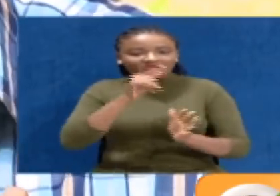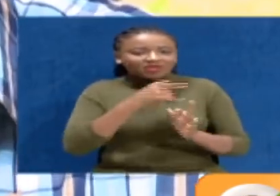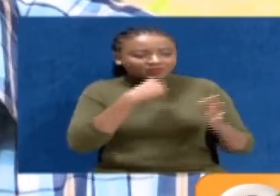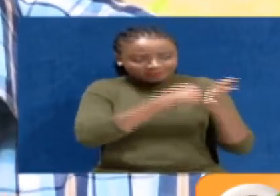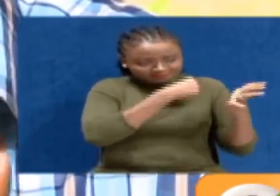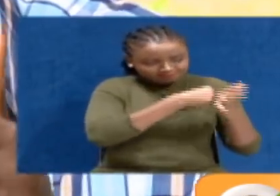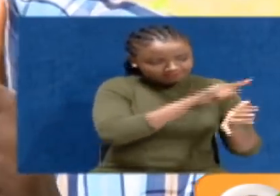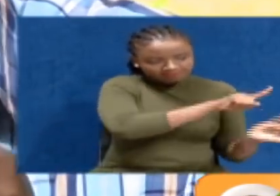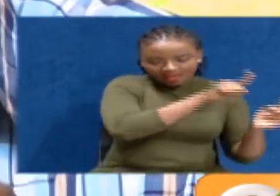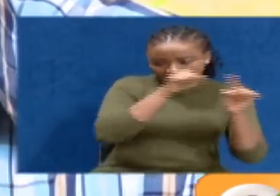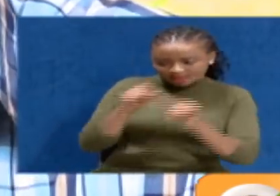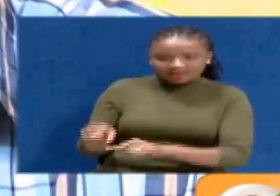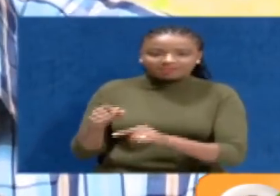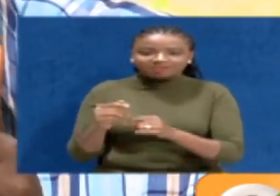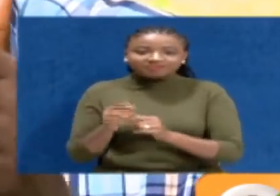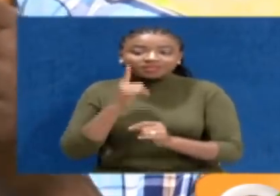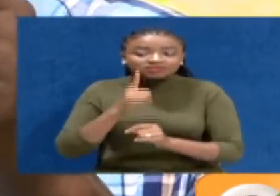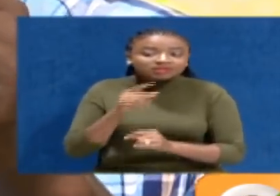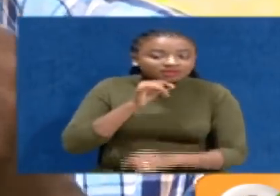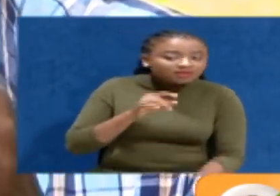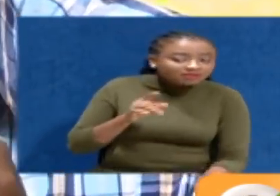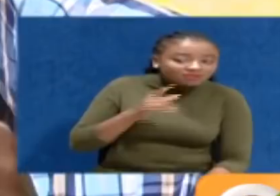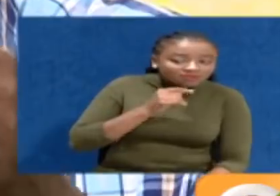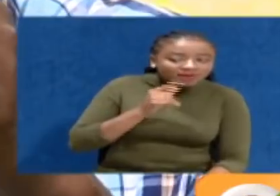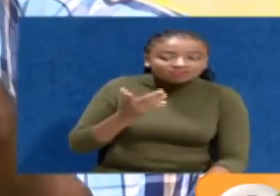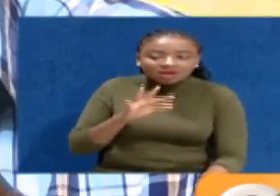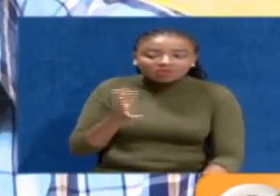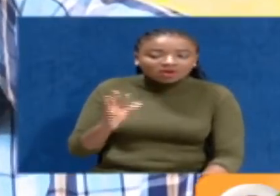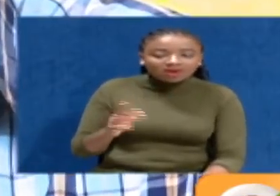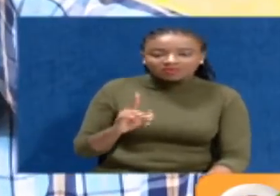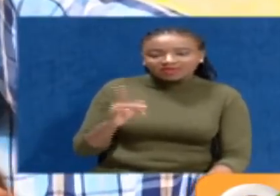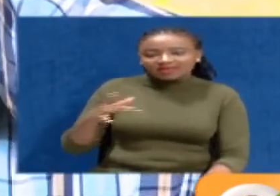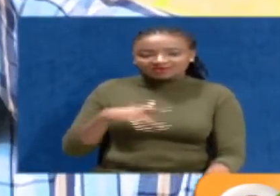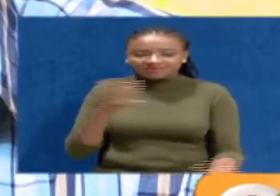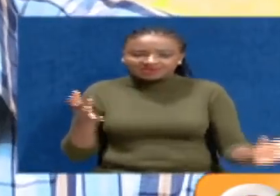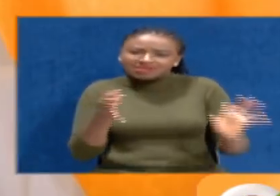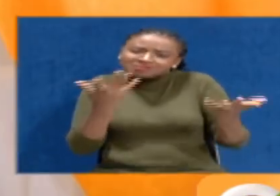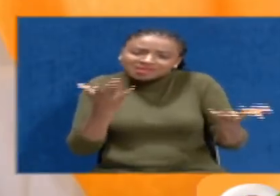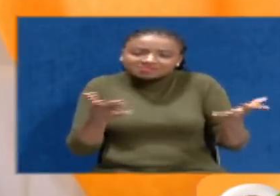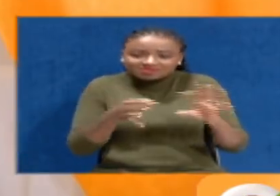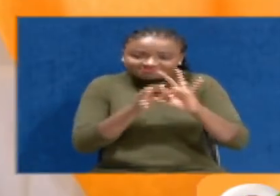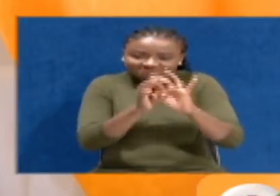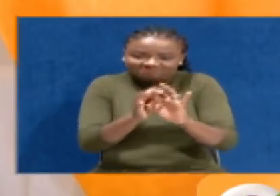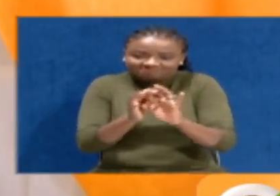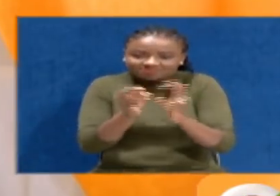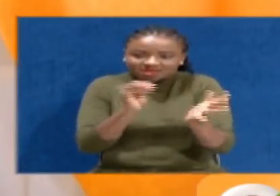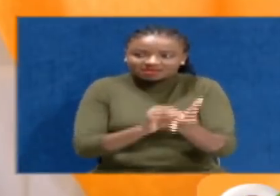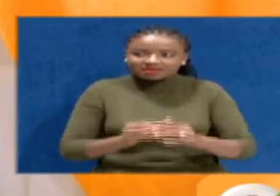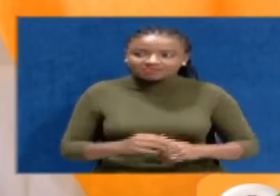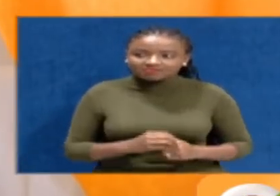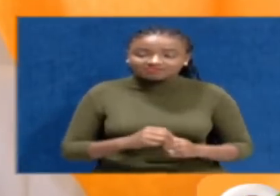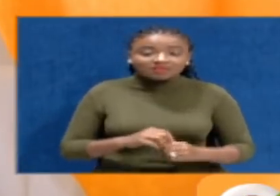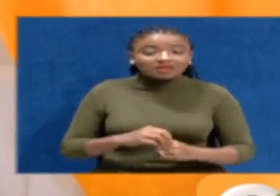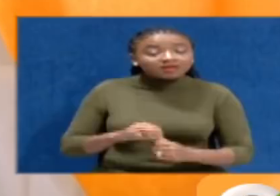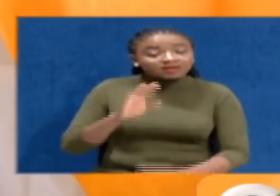the family come here and then see the boy and let the boy really, they reconcile. Because they told